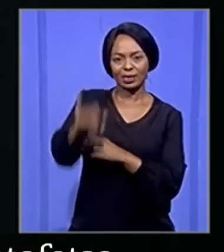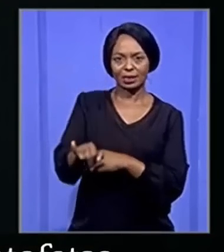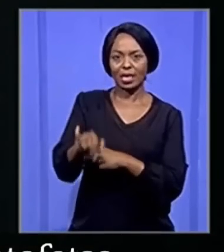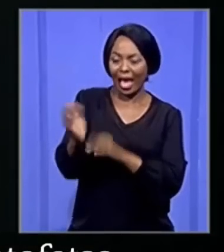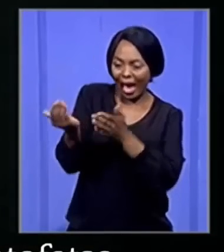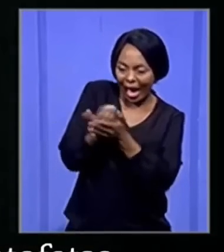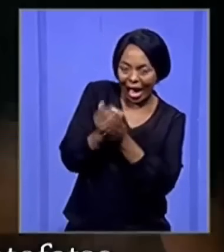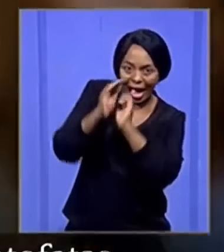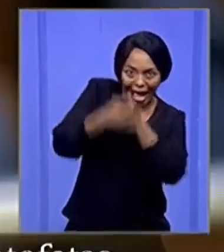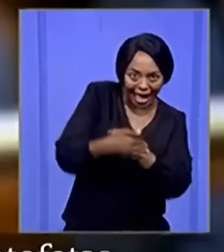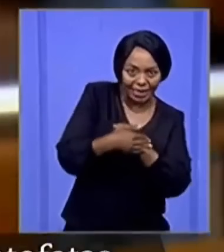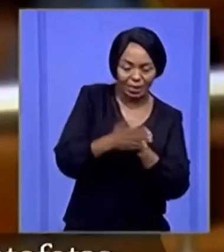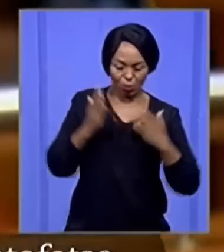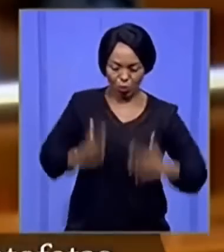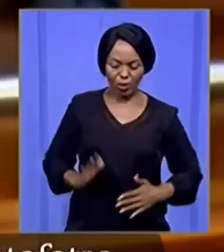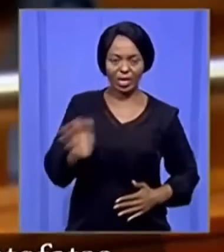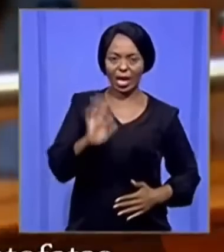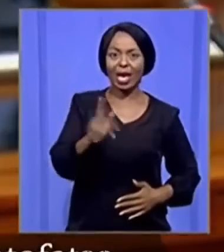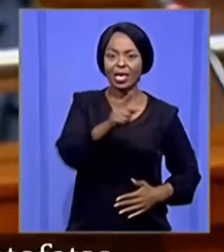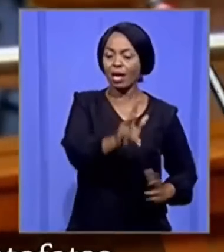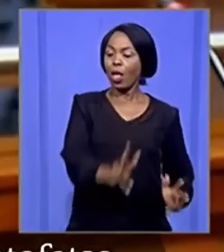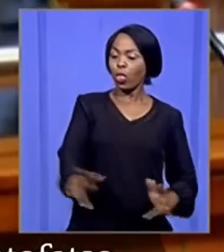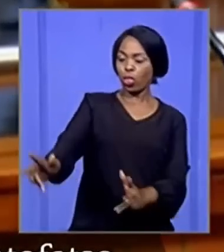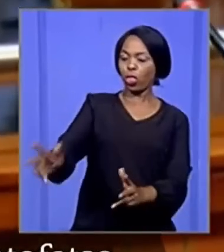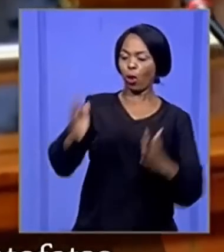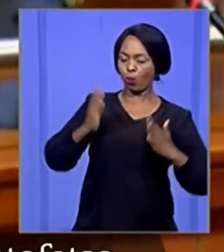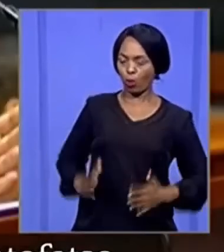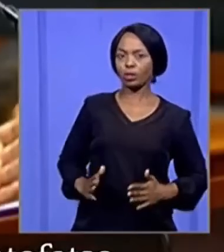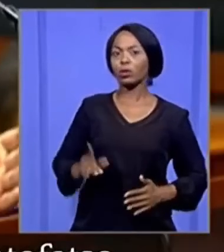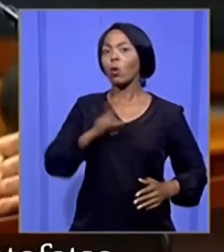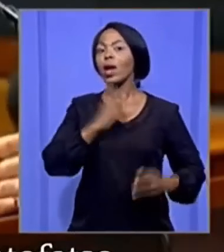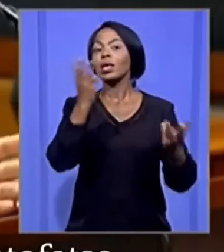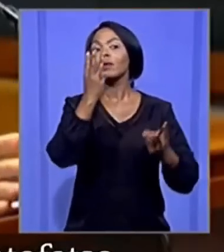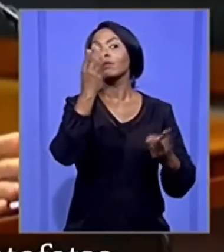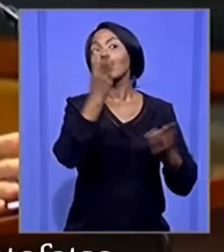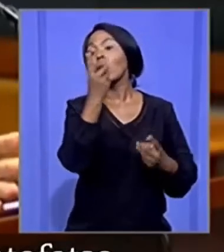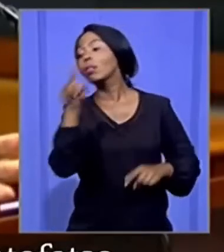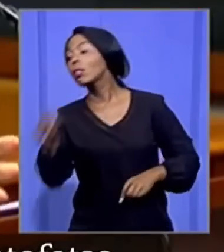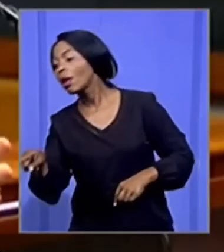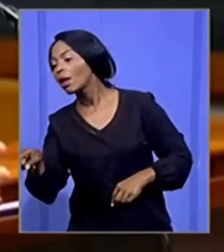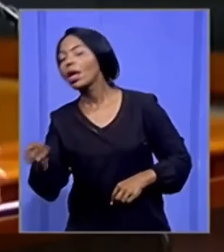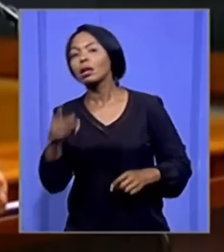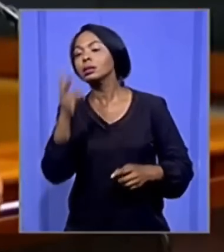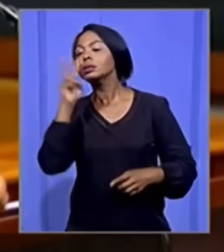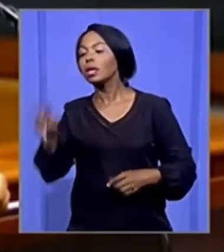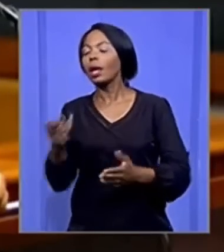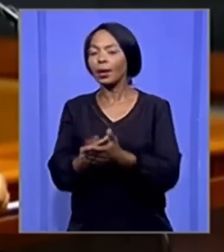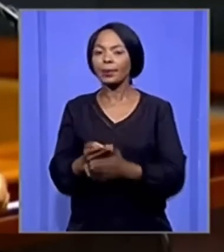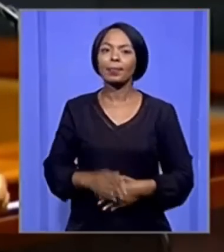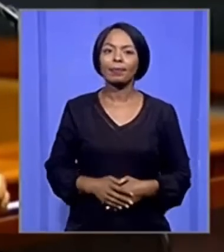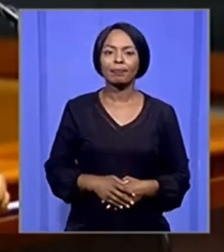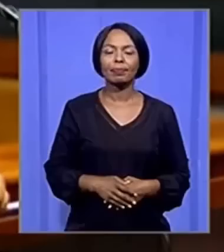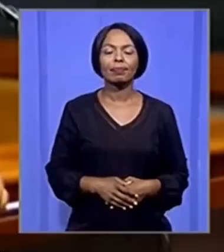o re tlogetse fa di ka bonwang bonolo gona. The state called 4